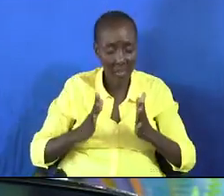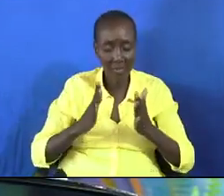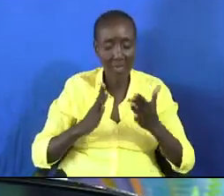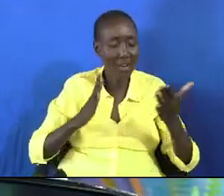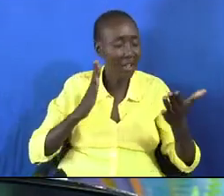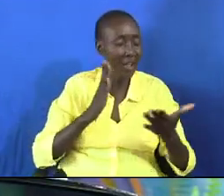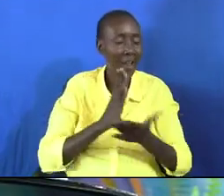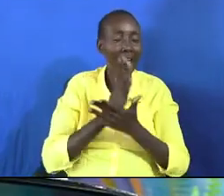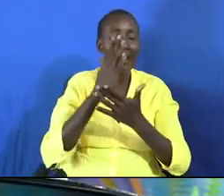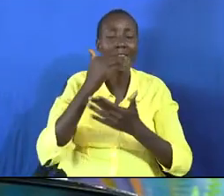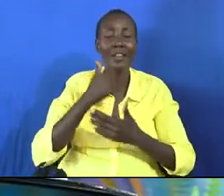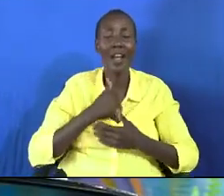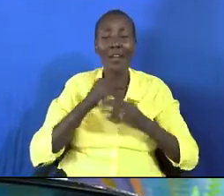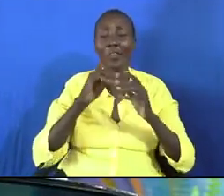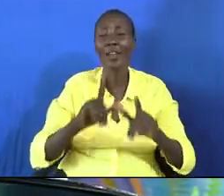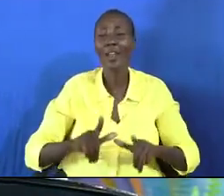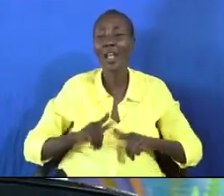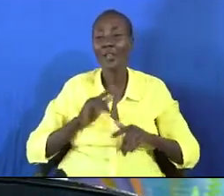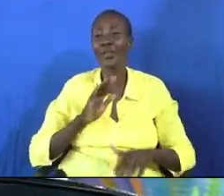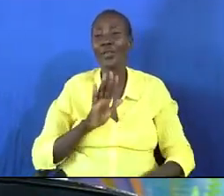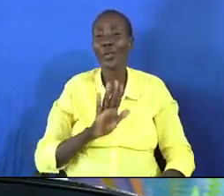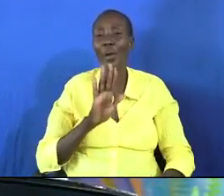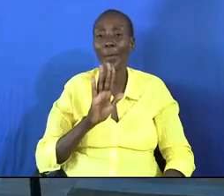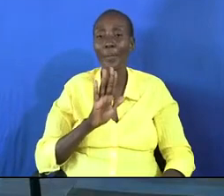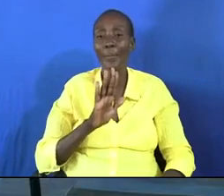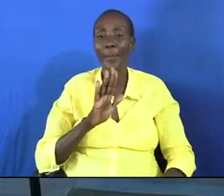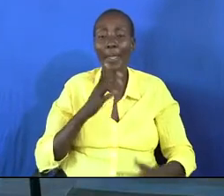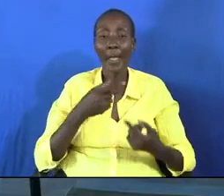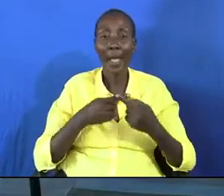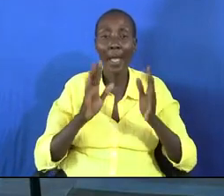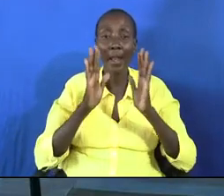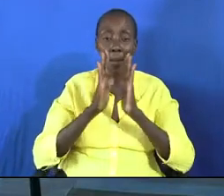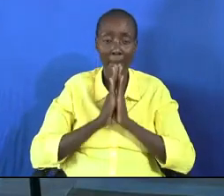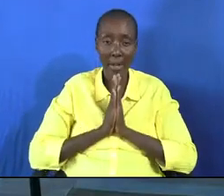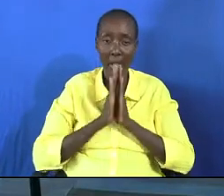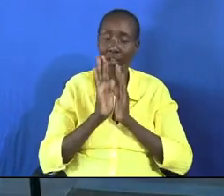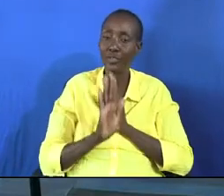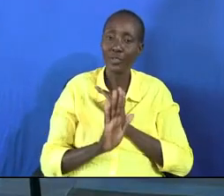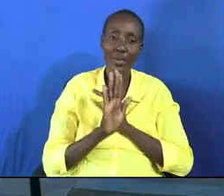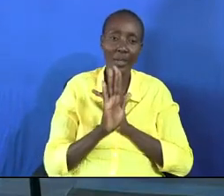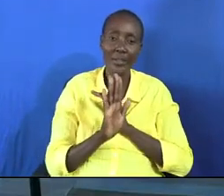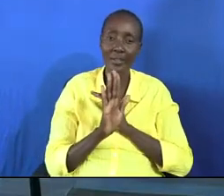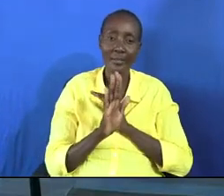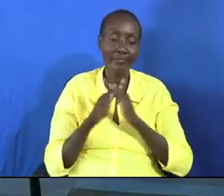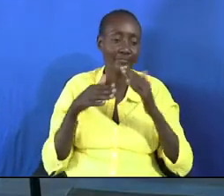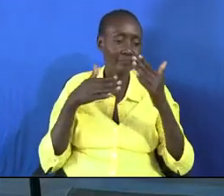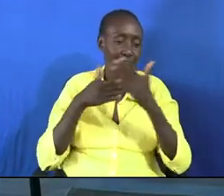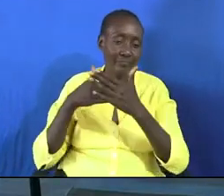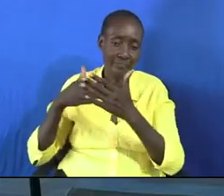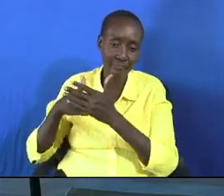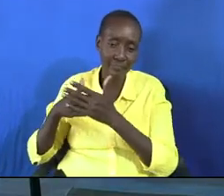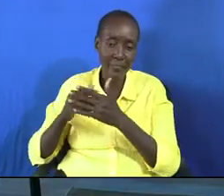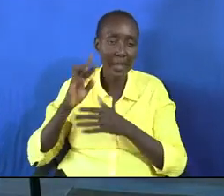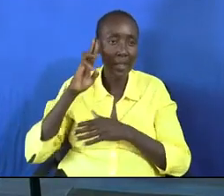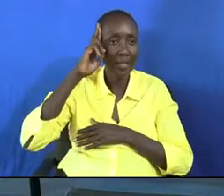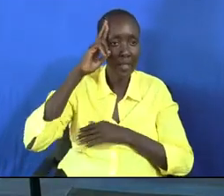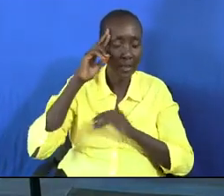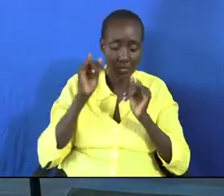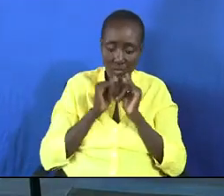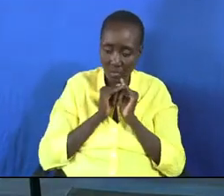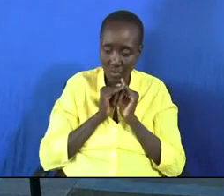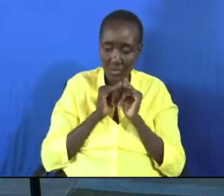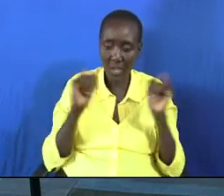something in common with you, and your prayers will be blocked. That's why